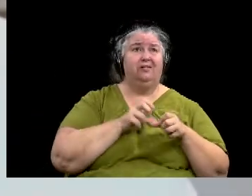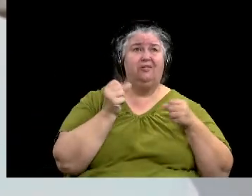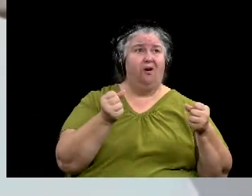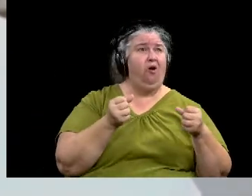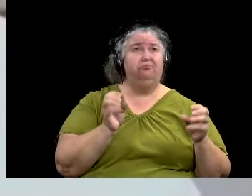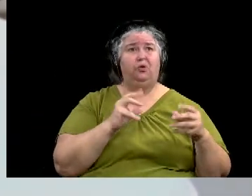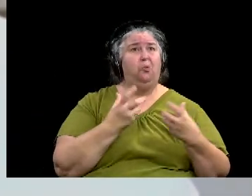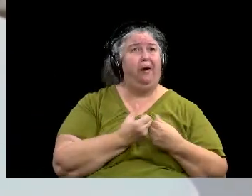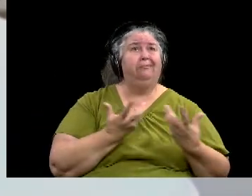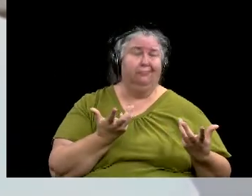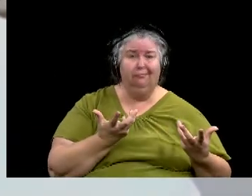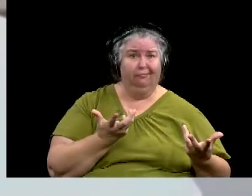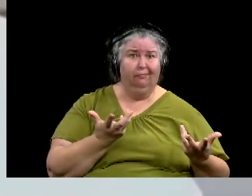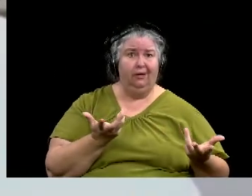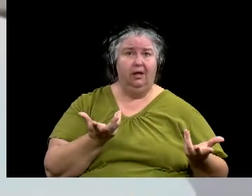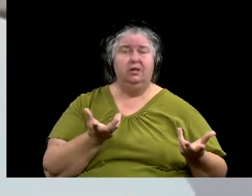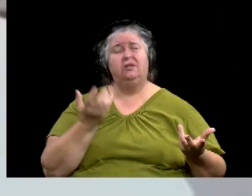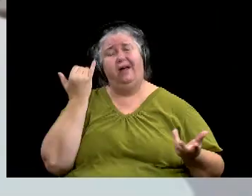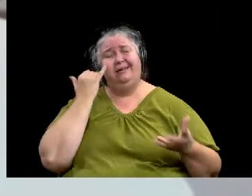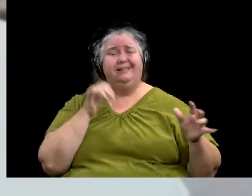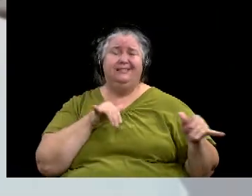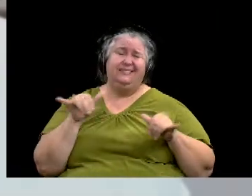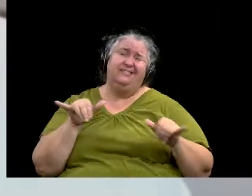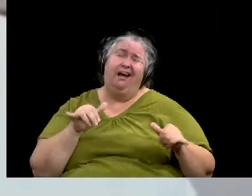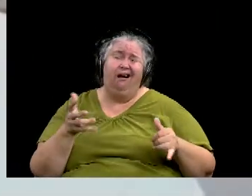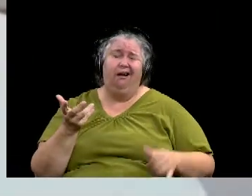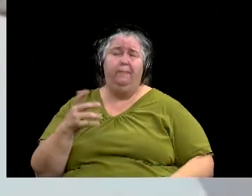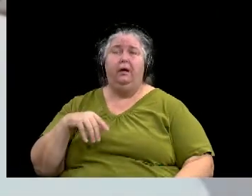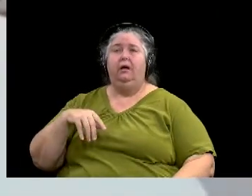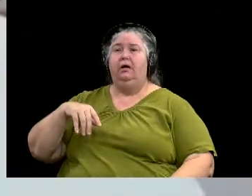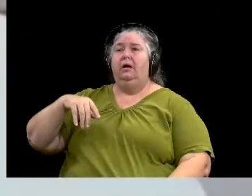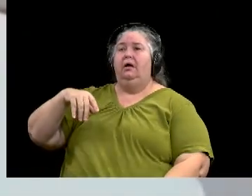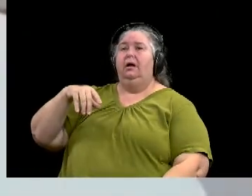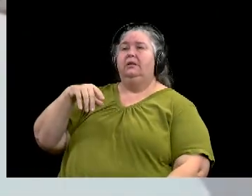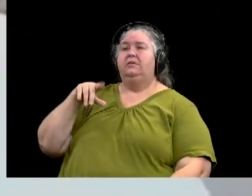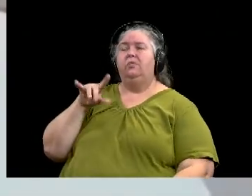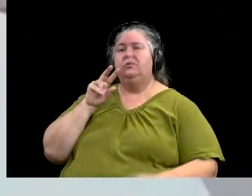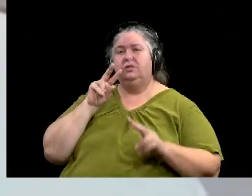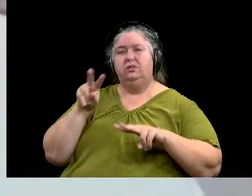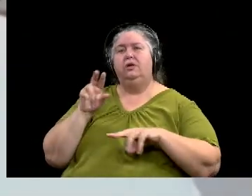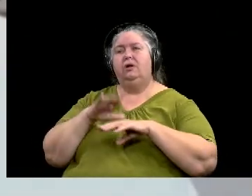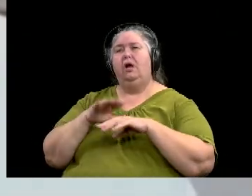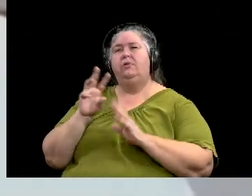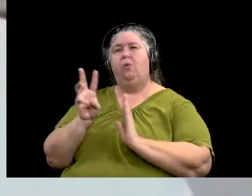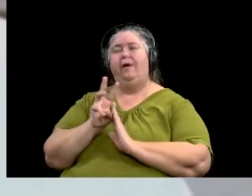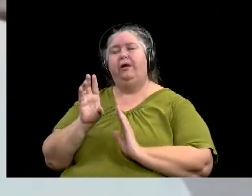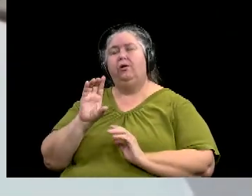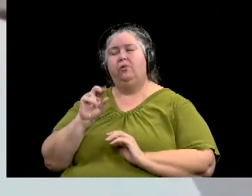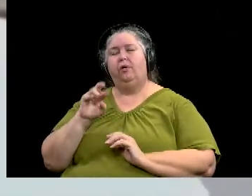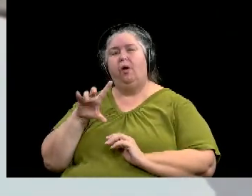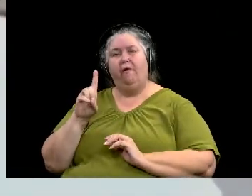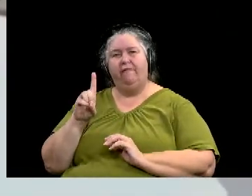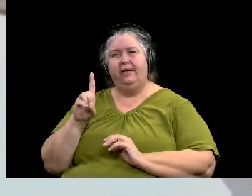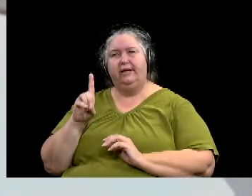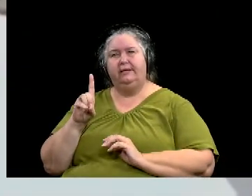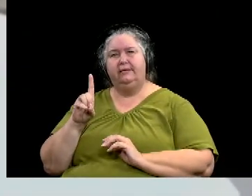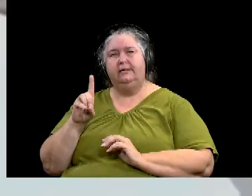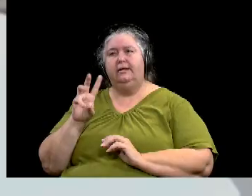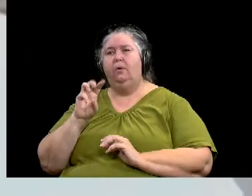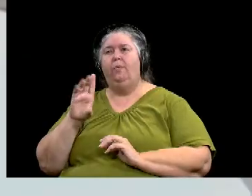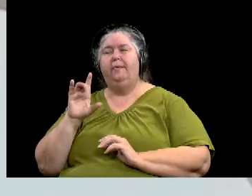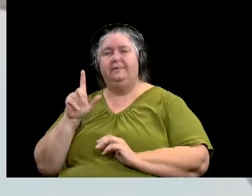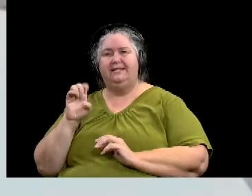in that information, getting that information out. So it's a good place to check periodically. And